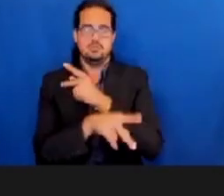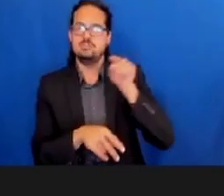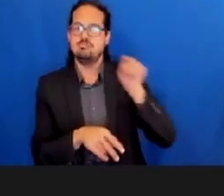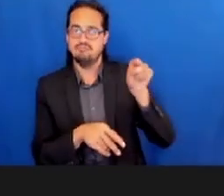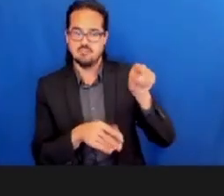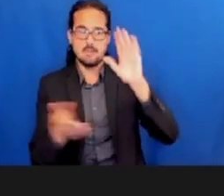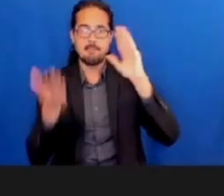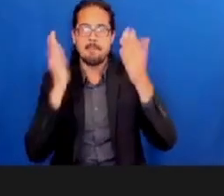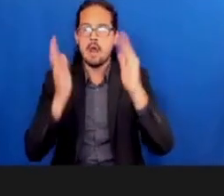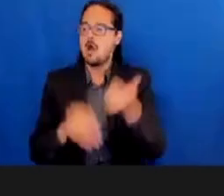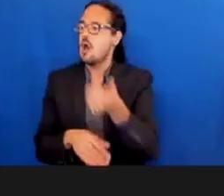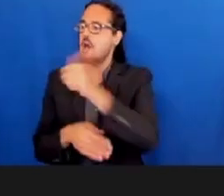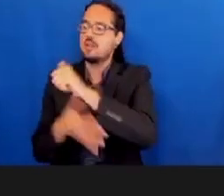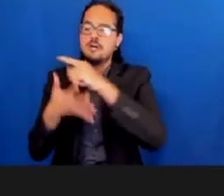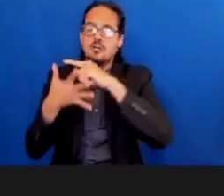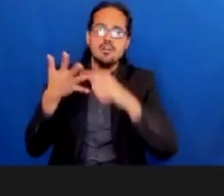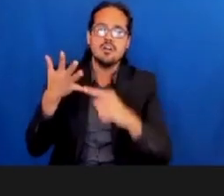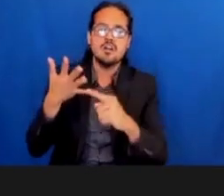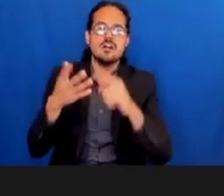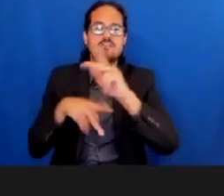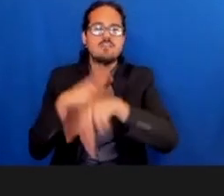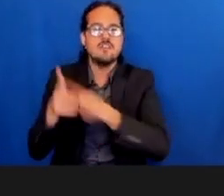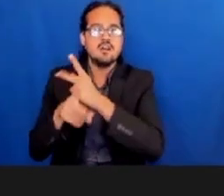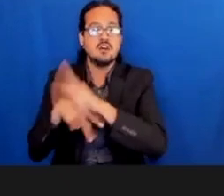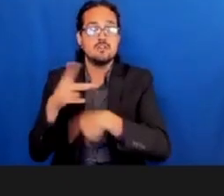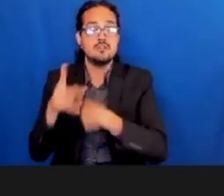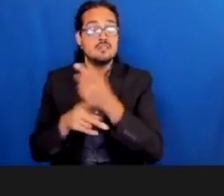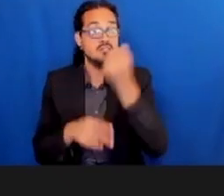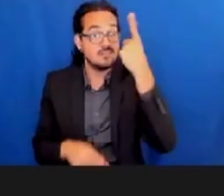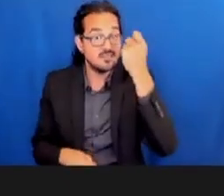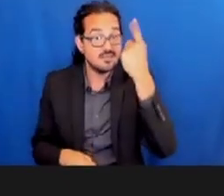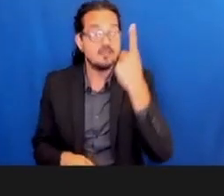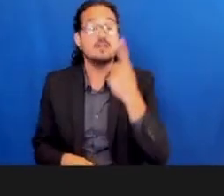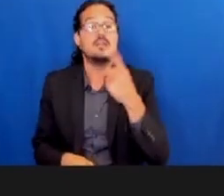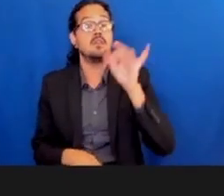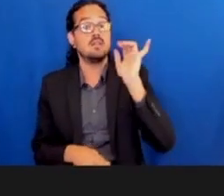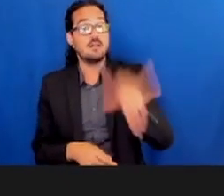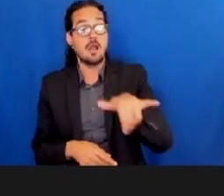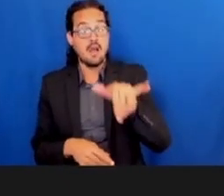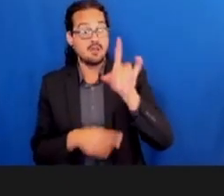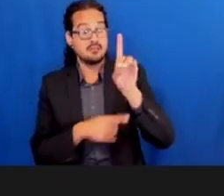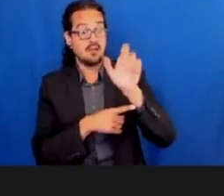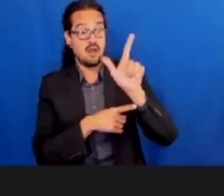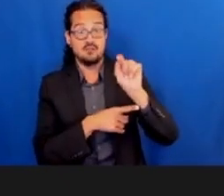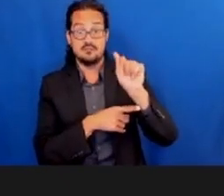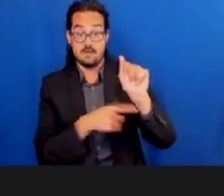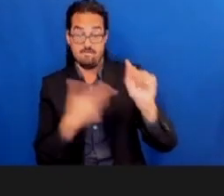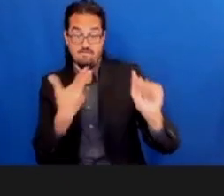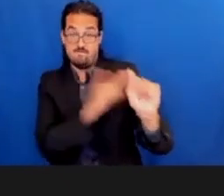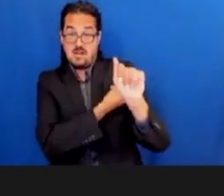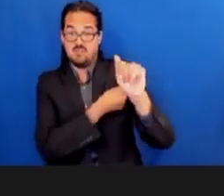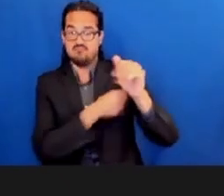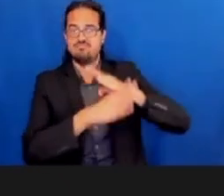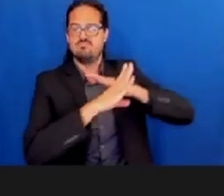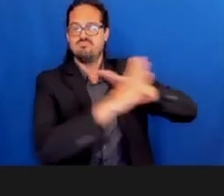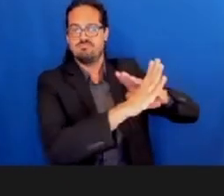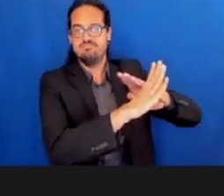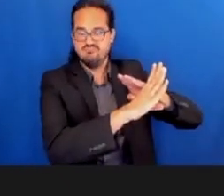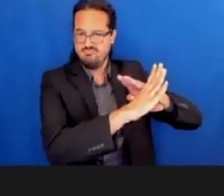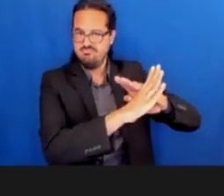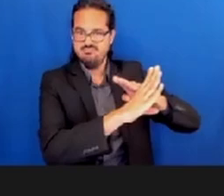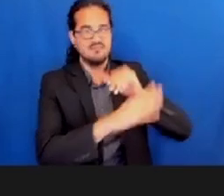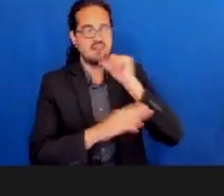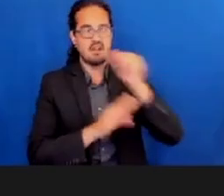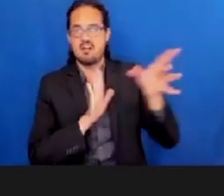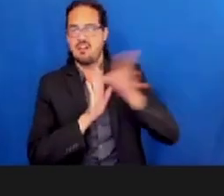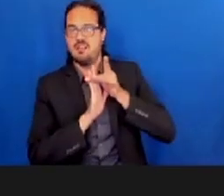highly effective against that strain. So we are well protected through the vaccines that we have available to us, and at almost 90% vaccination coverage. I'm confident